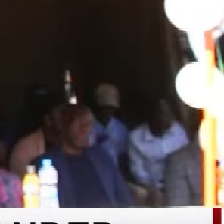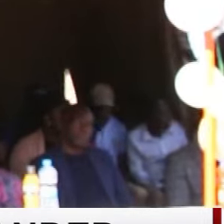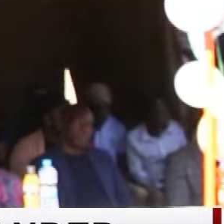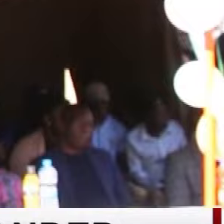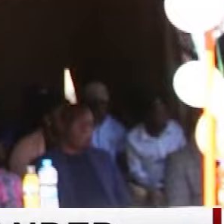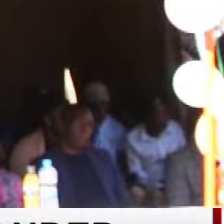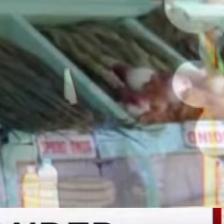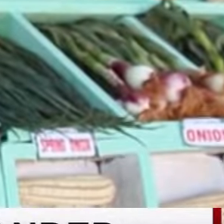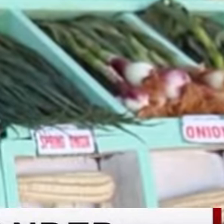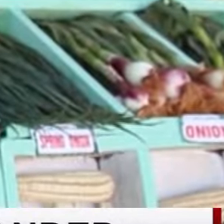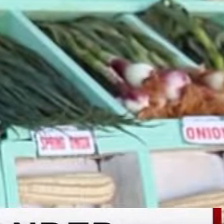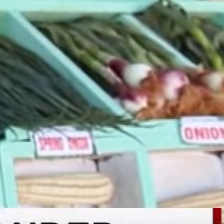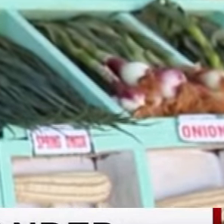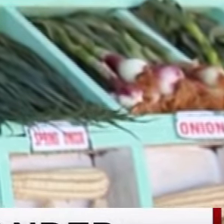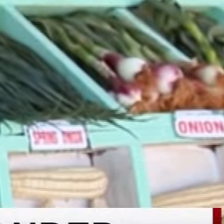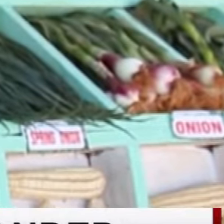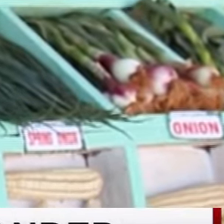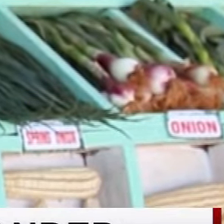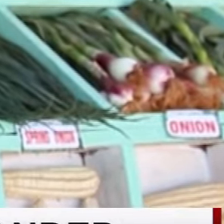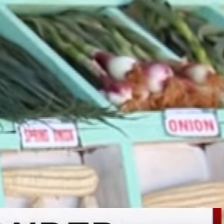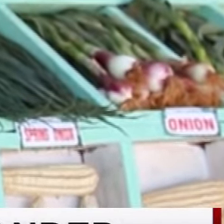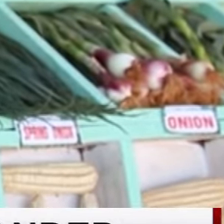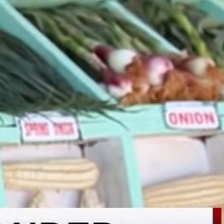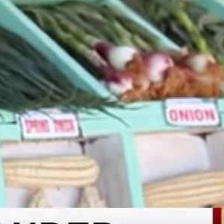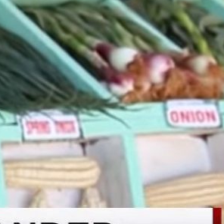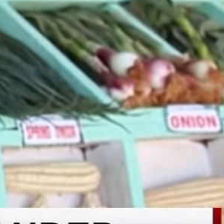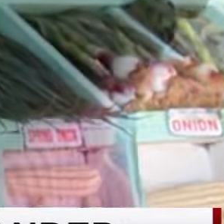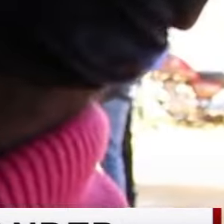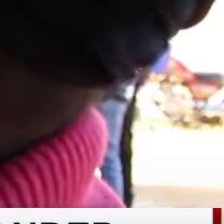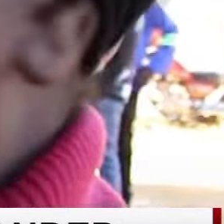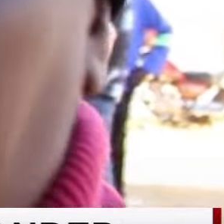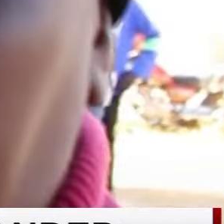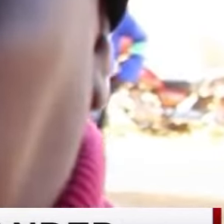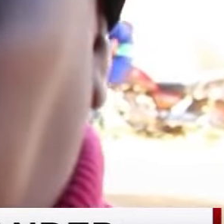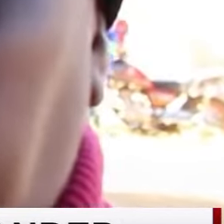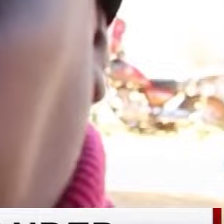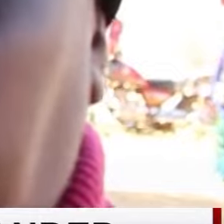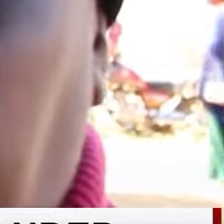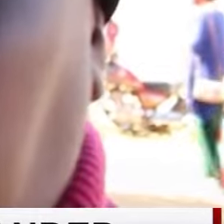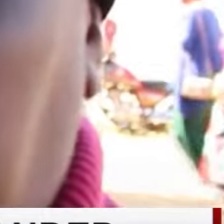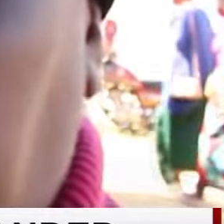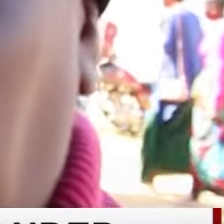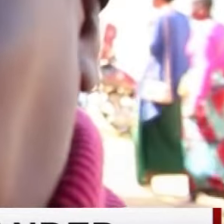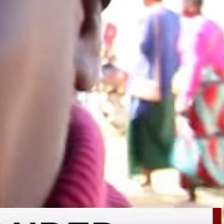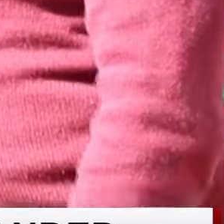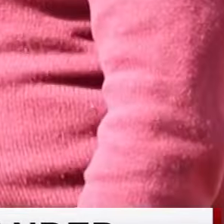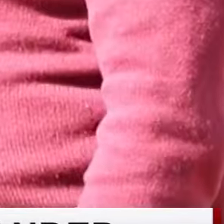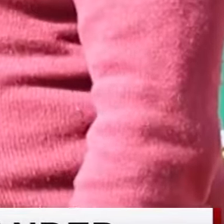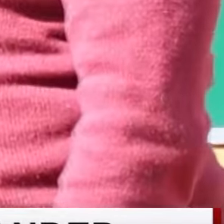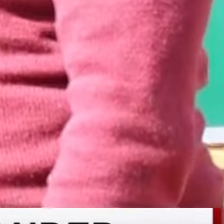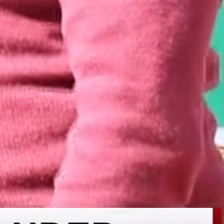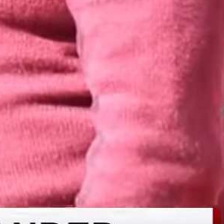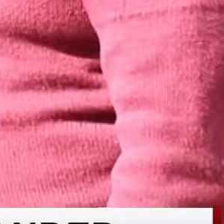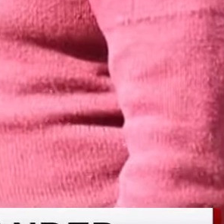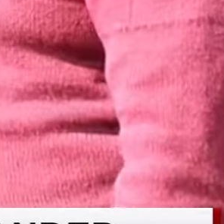disseminating knowledge. The Zambia News and Information Services, Zanis, had an opportunity to interview